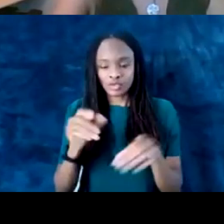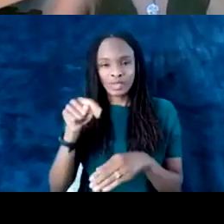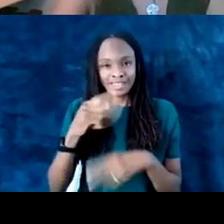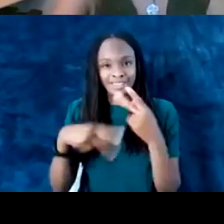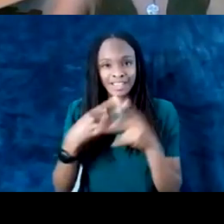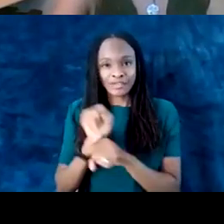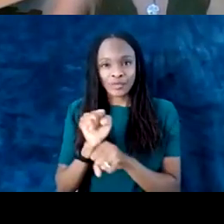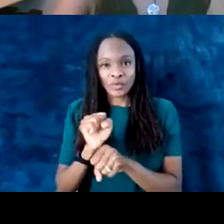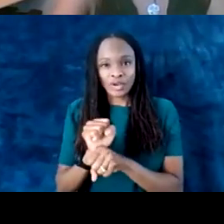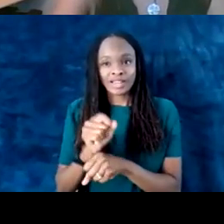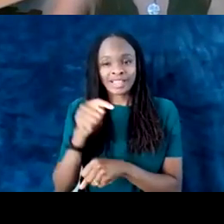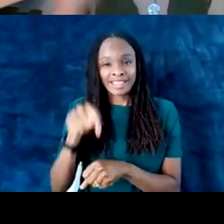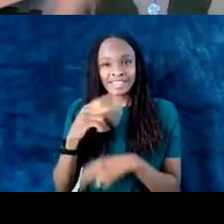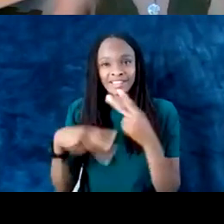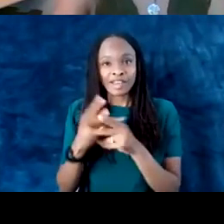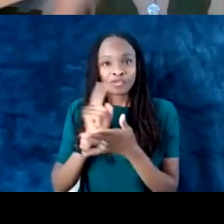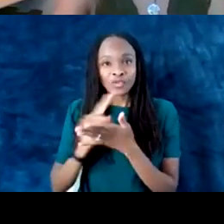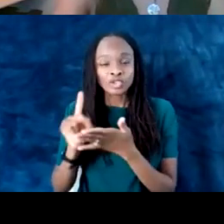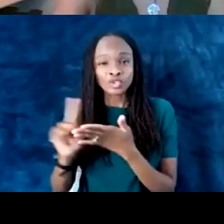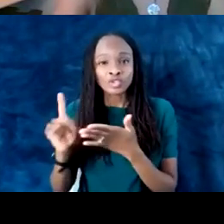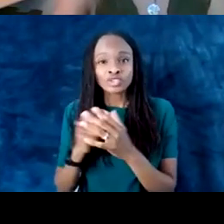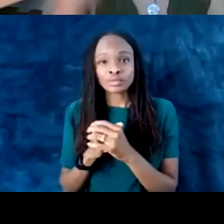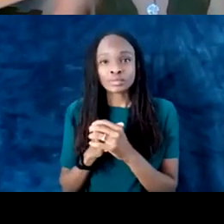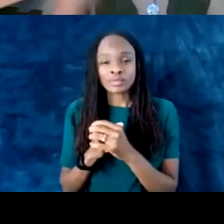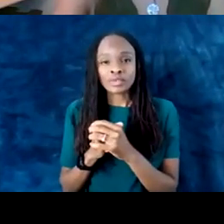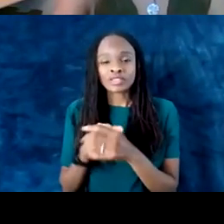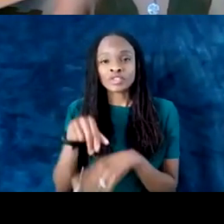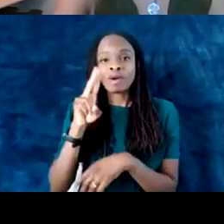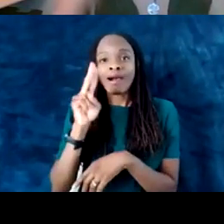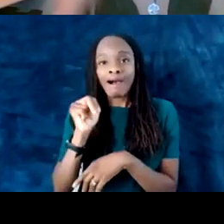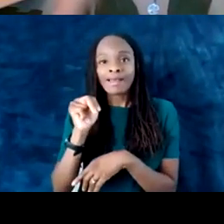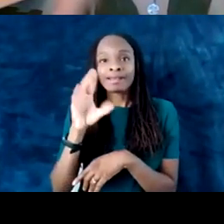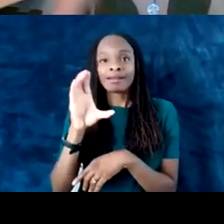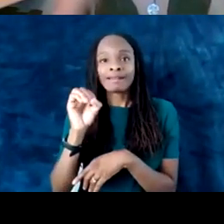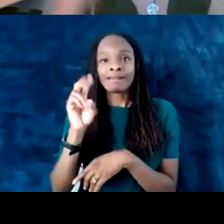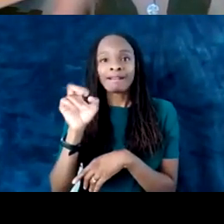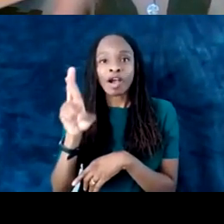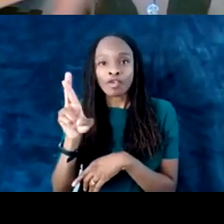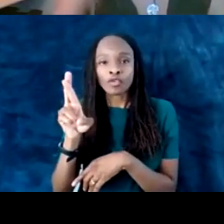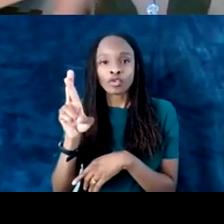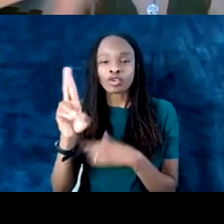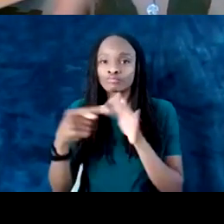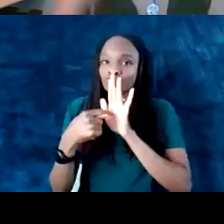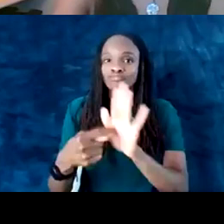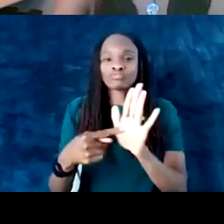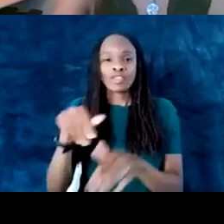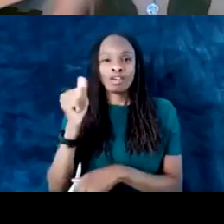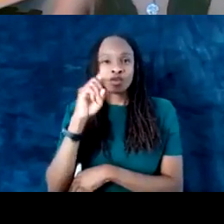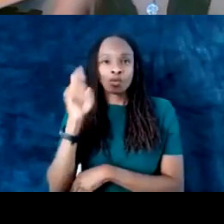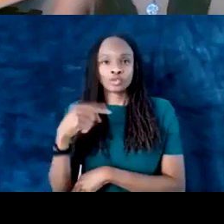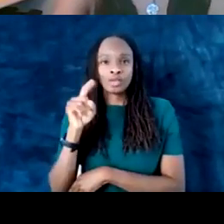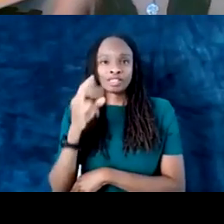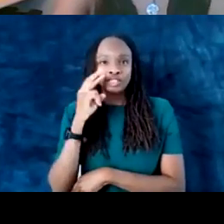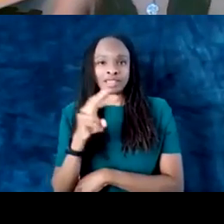work and this kind of research is to uncover the other questions that we need to be looking at and